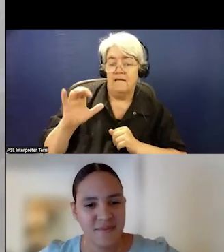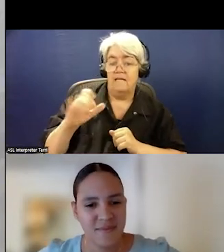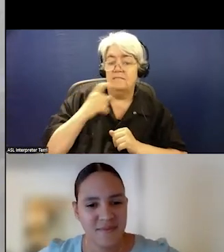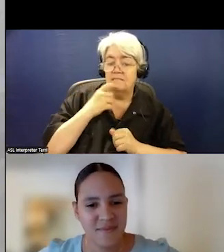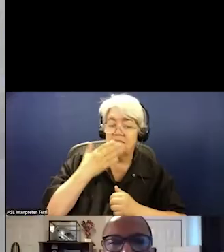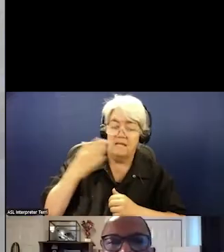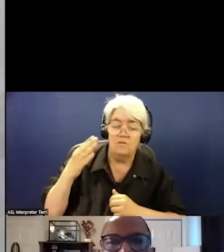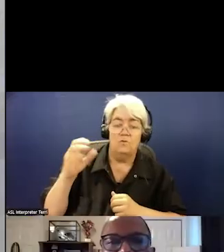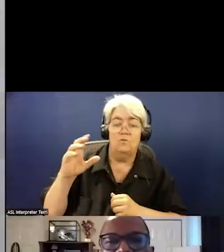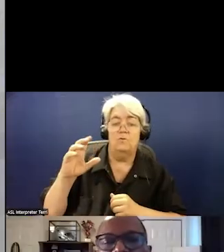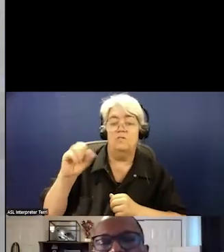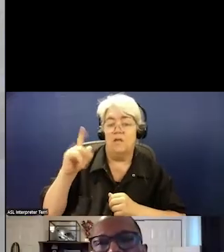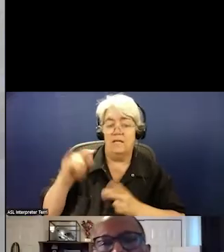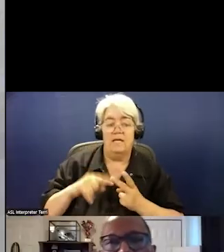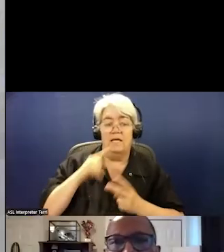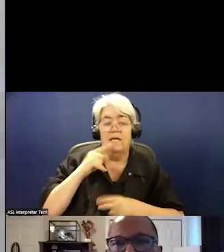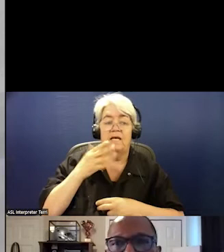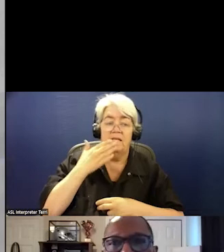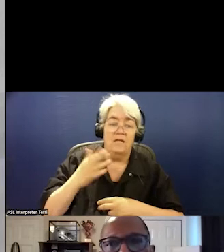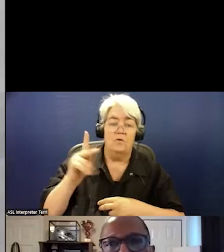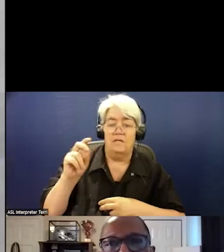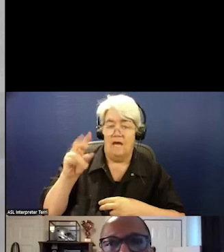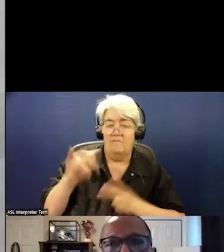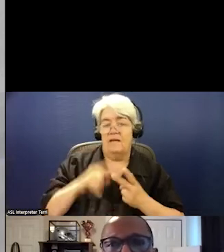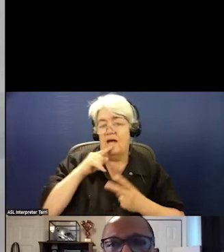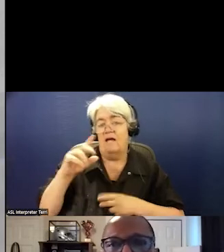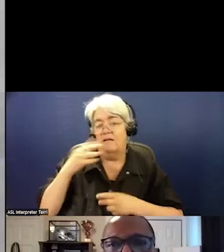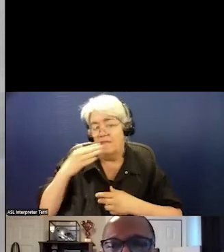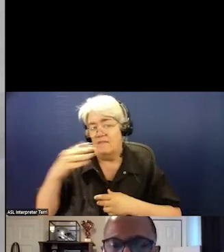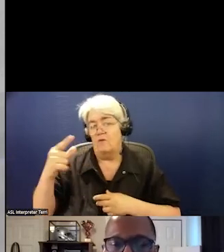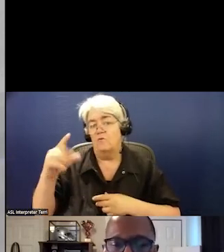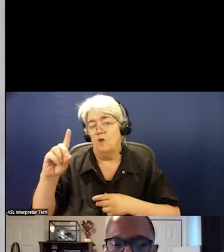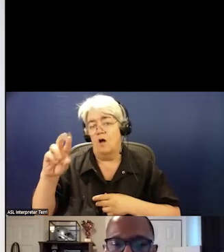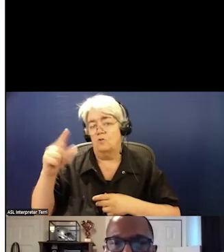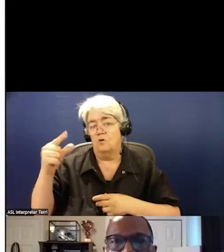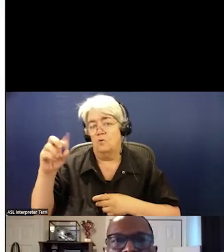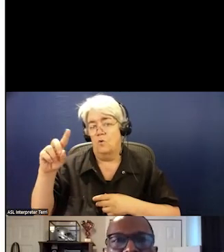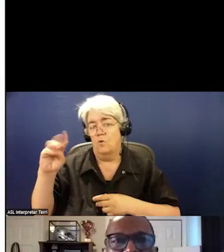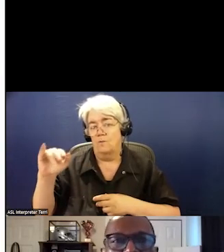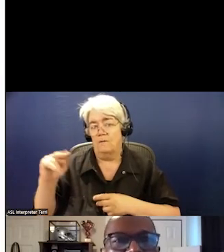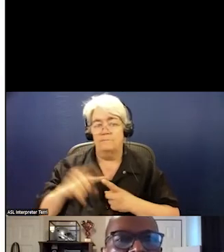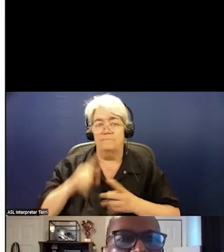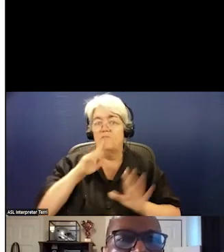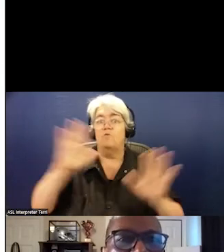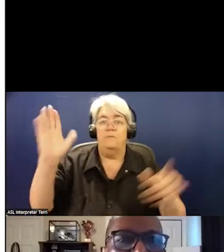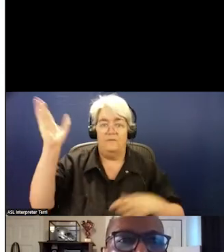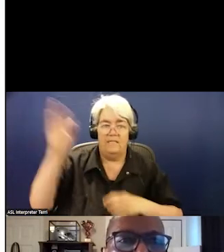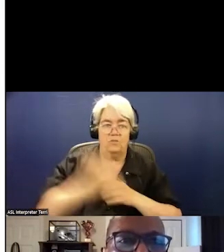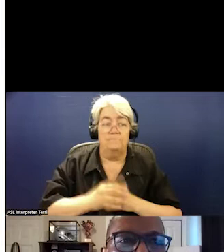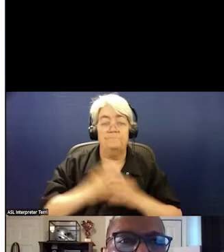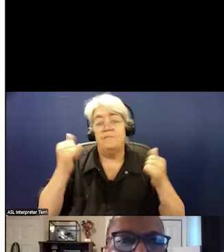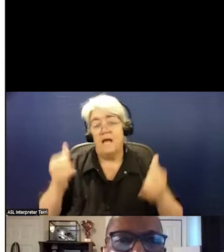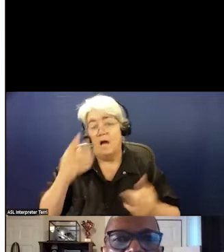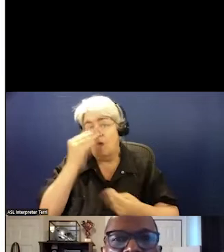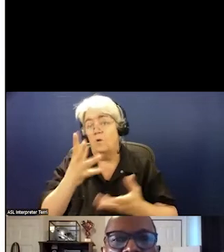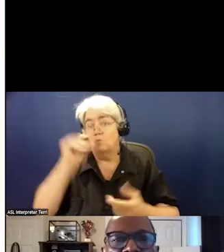And again, thank you, Dr. Goldman, for such a fabulous presentation. So at this point, just want to remind everyone